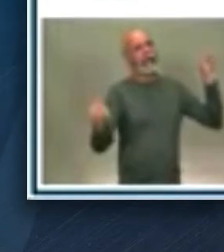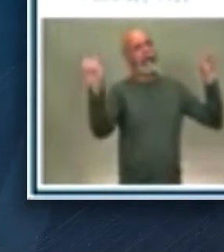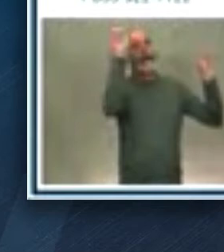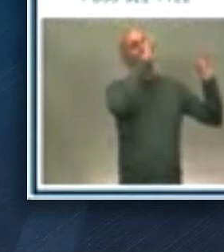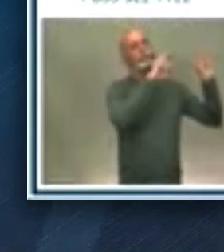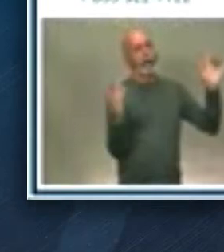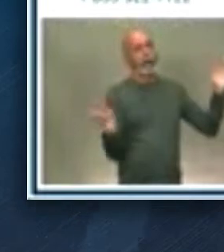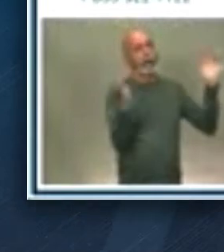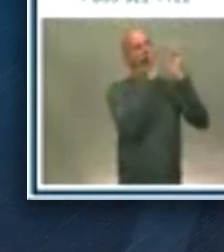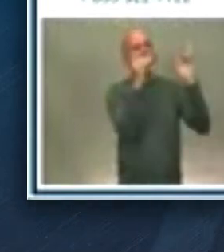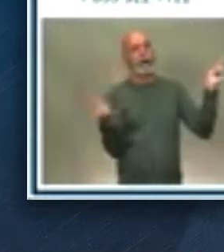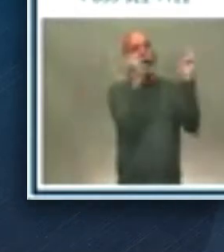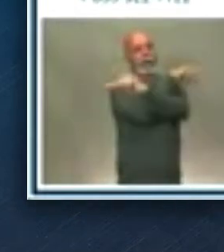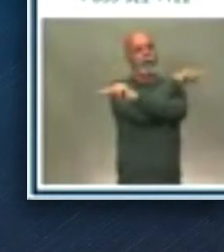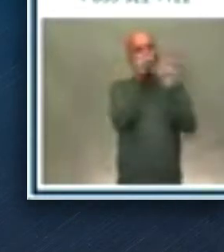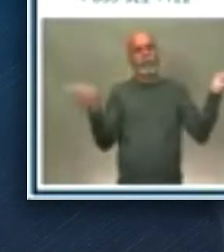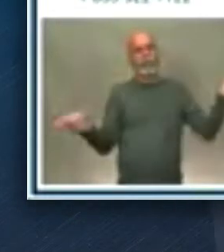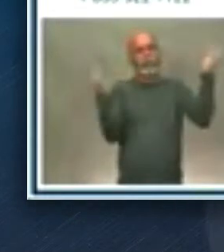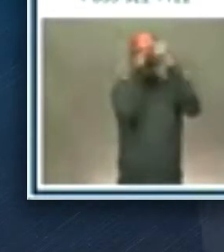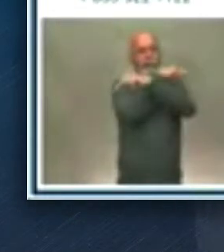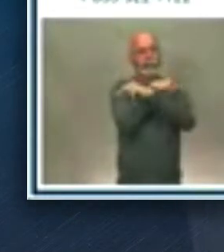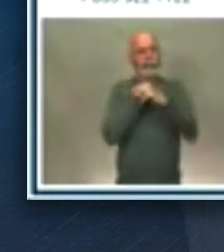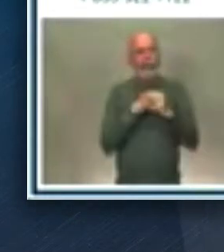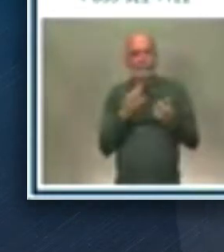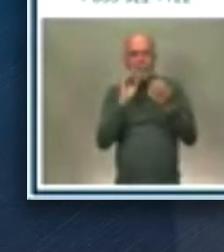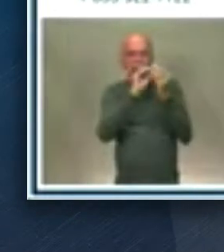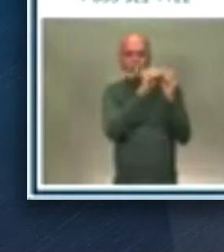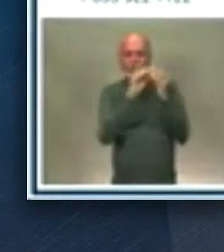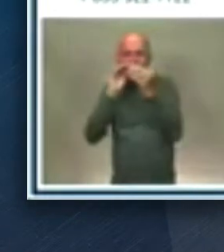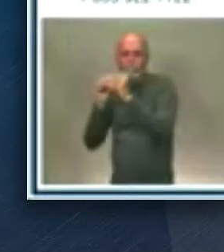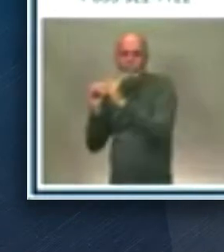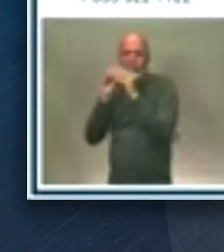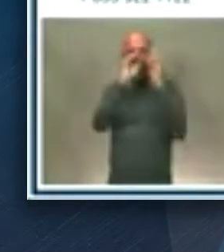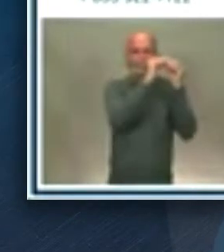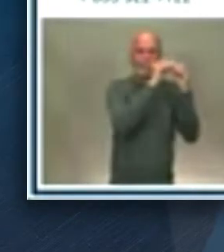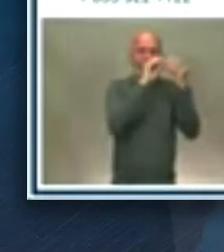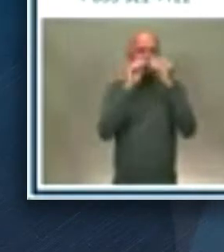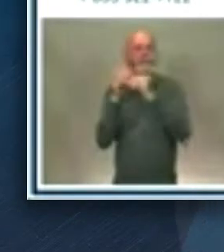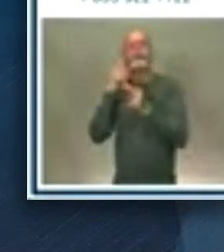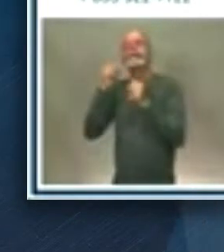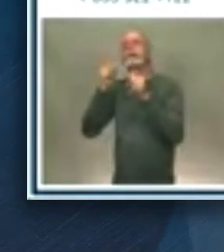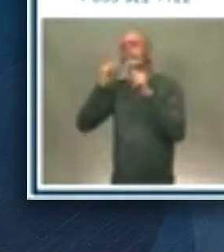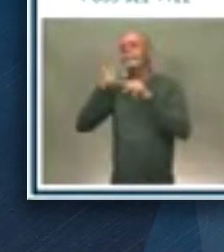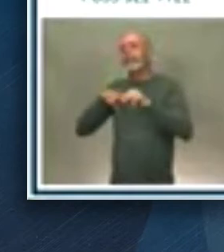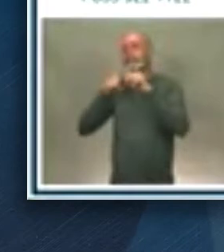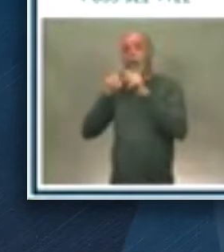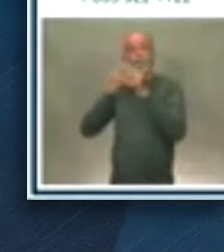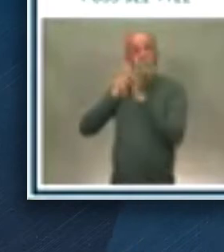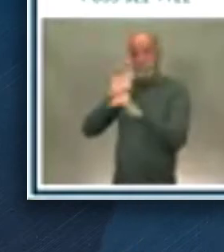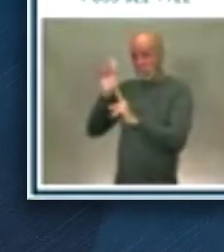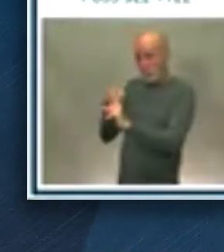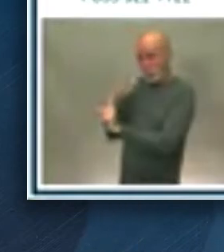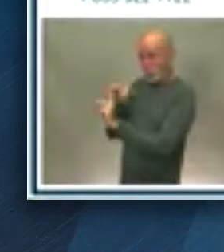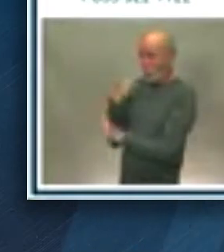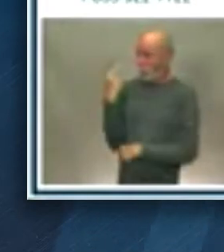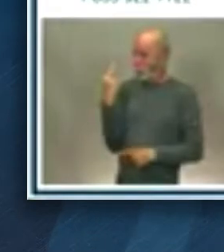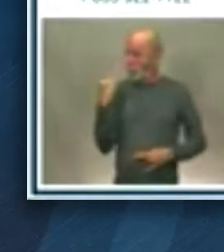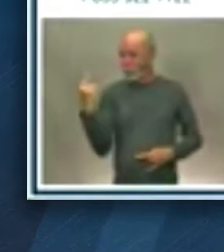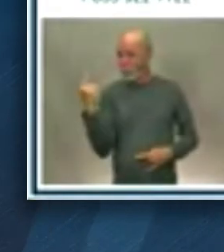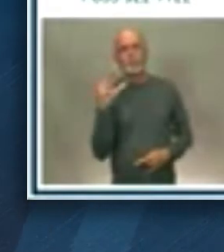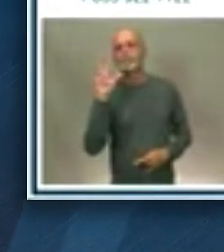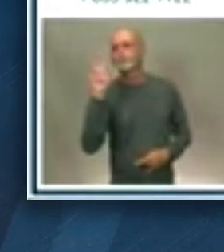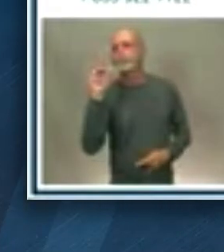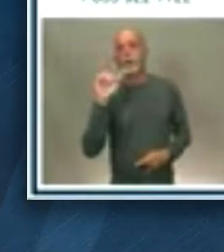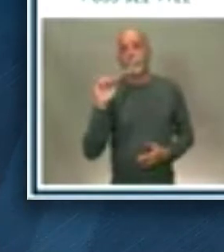the number of contacts per case. So there's a number of things we look at, some of them number-driven, some of them more contextual, that we